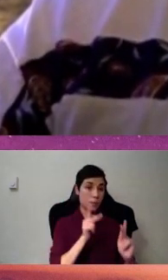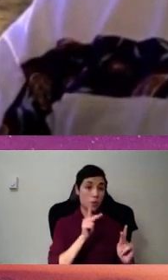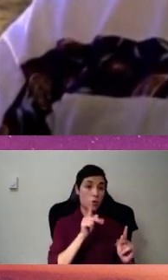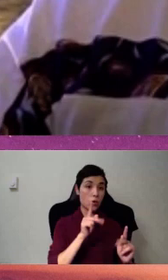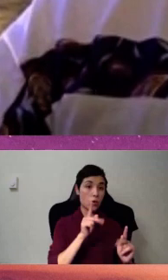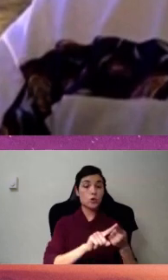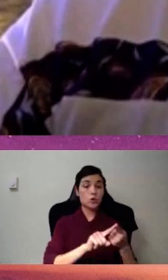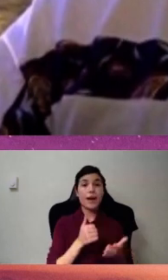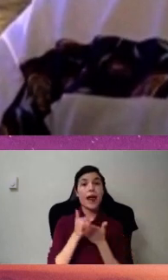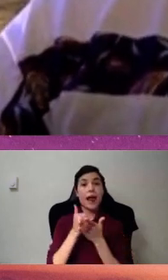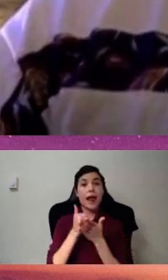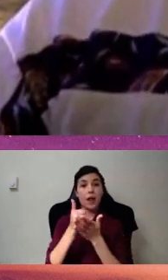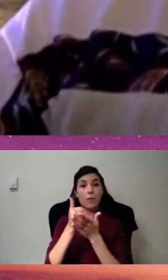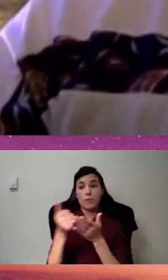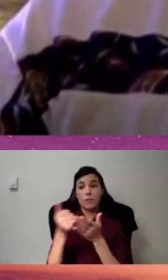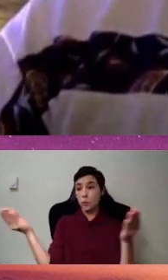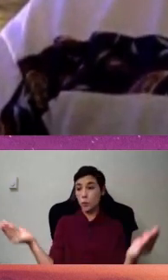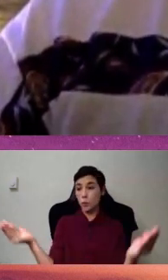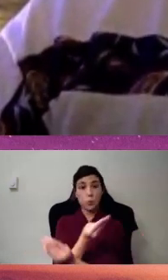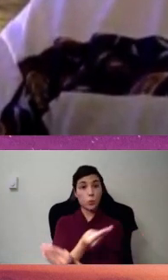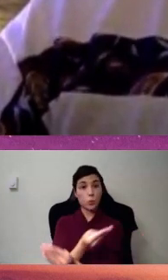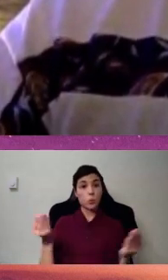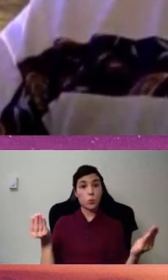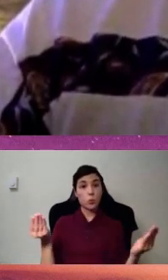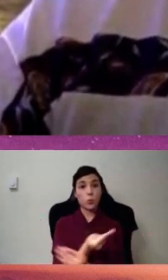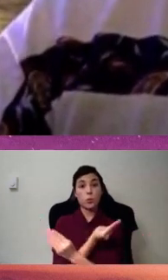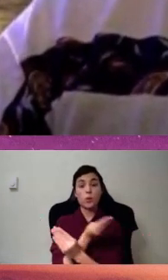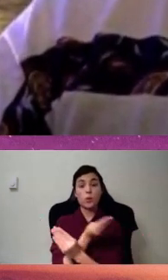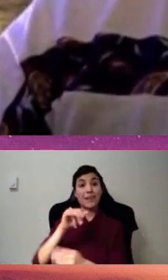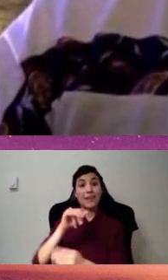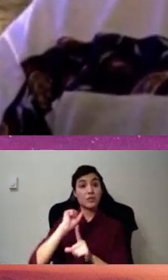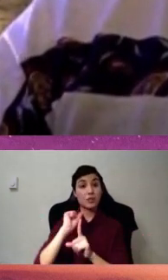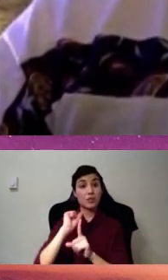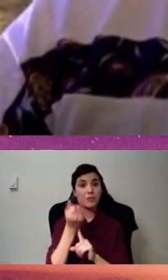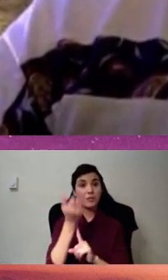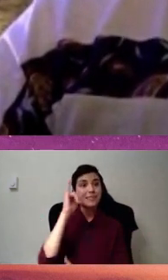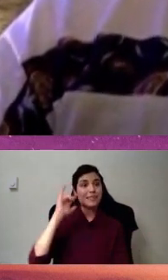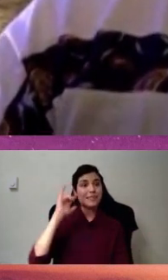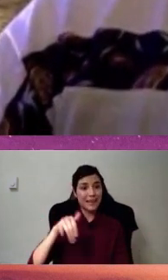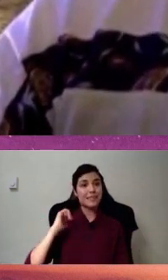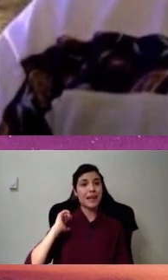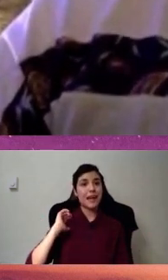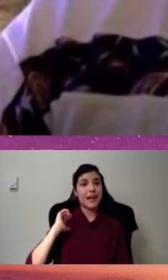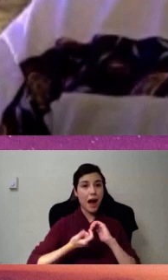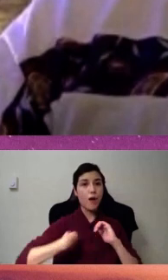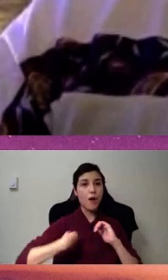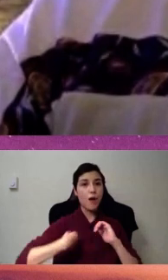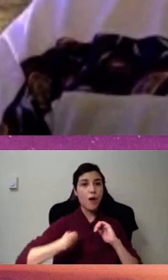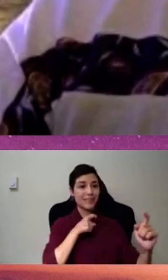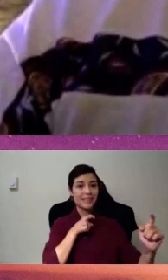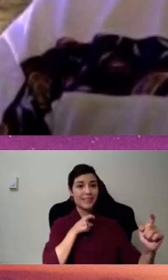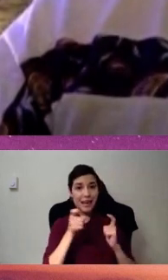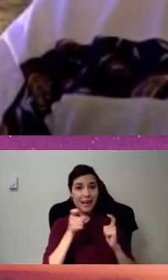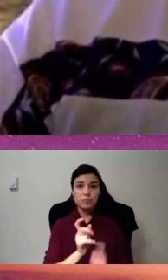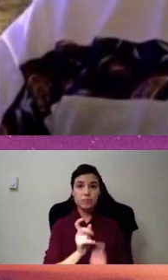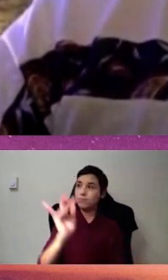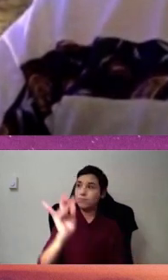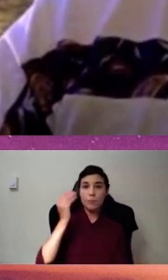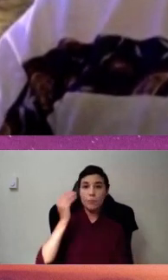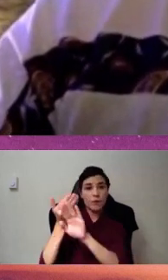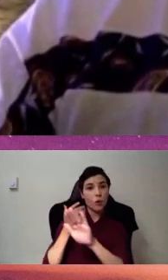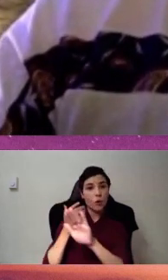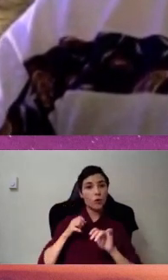before colonialism. That was our way in many nations before colonialism, was to come in and mediate